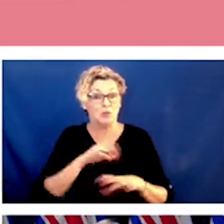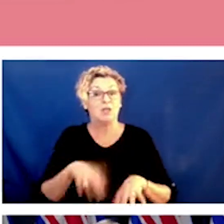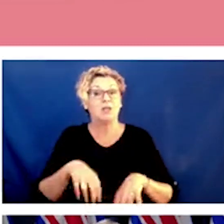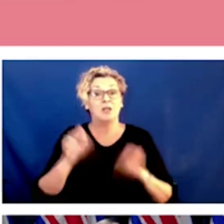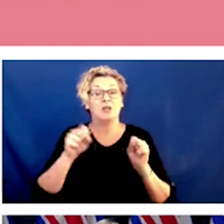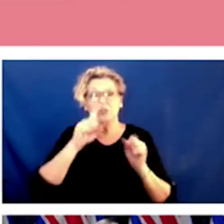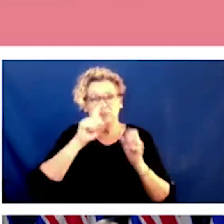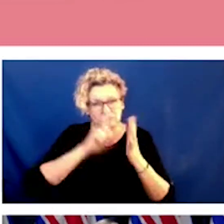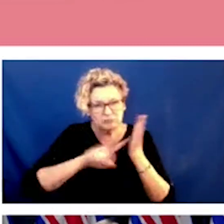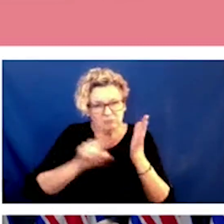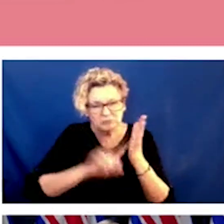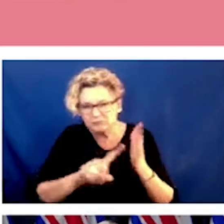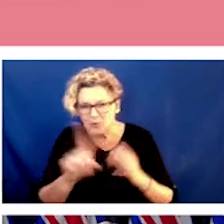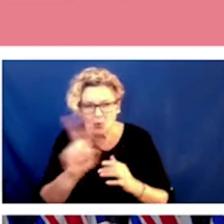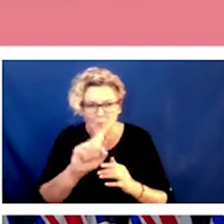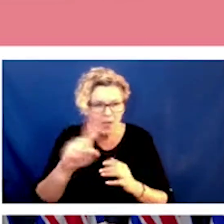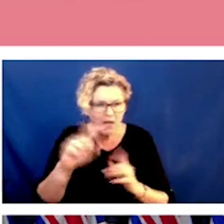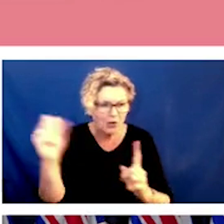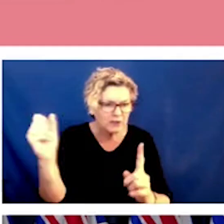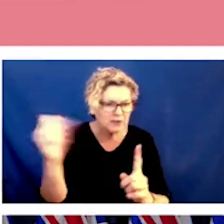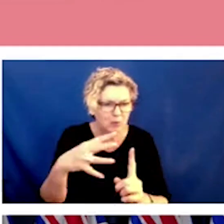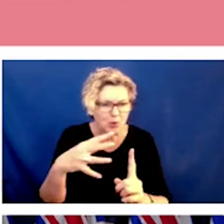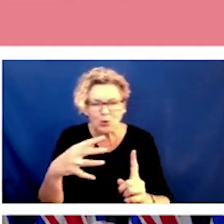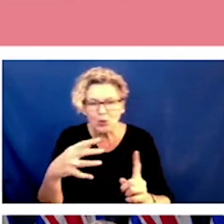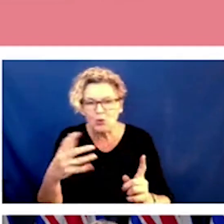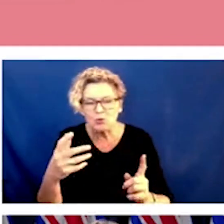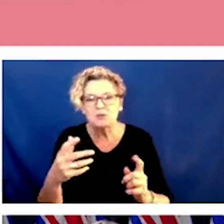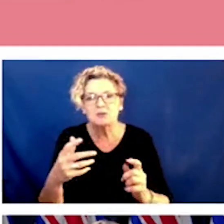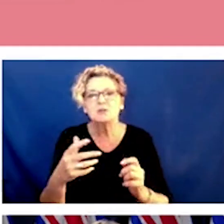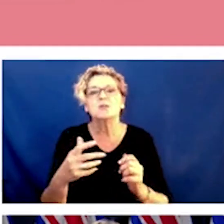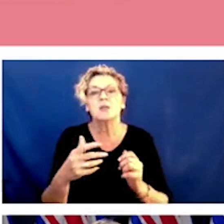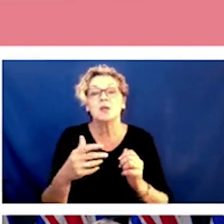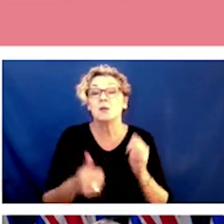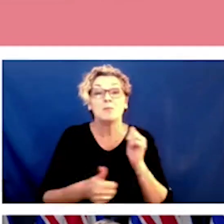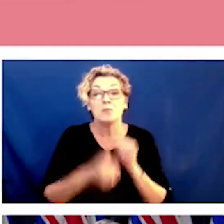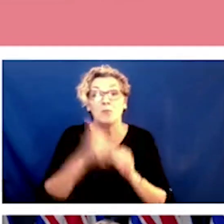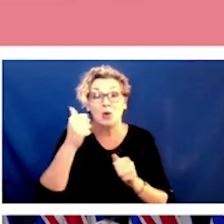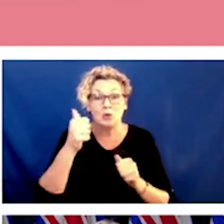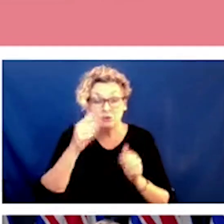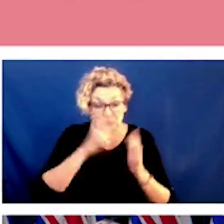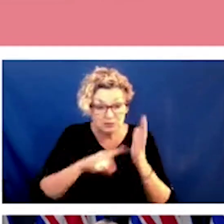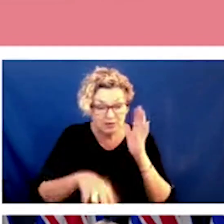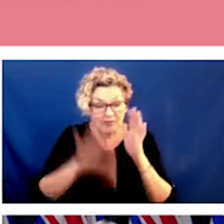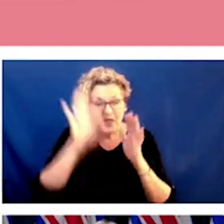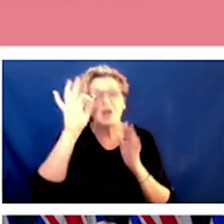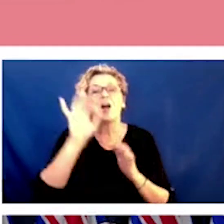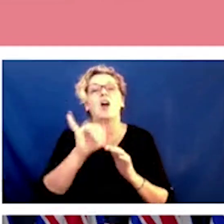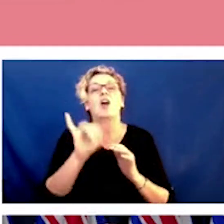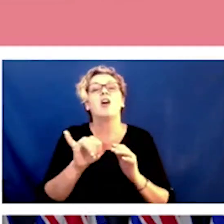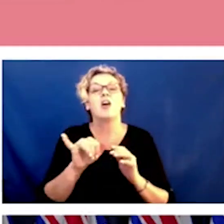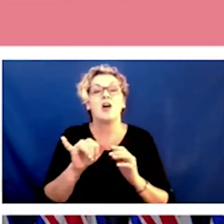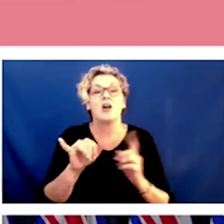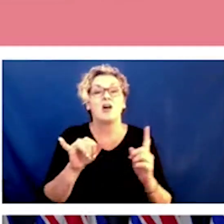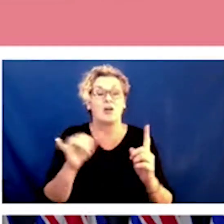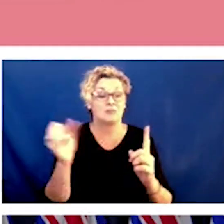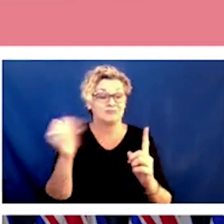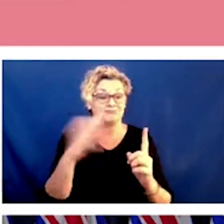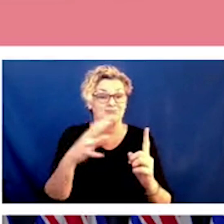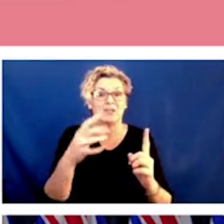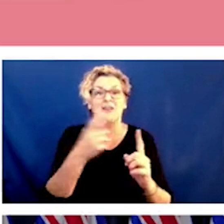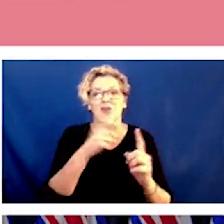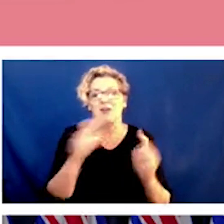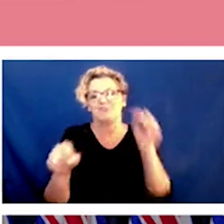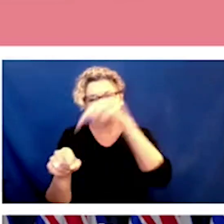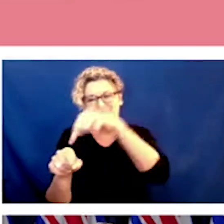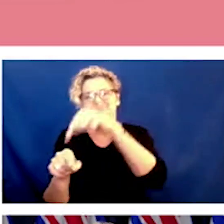people have been exposed and where they've been exposed, and helps us look at where these exposure events have been happening. So